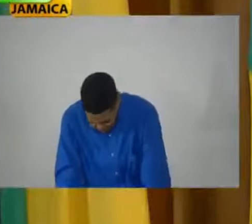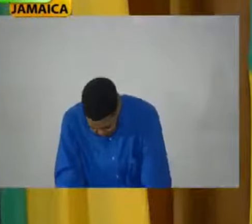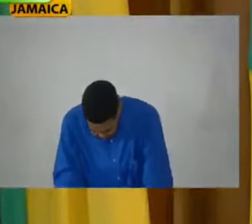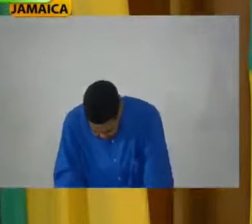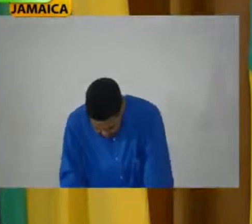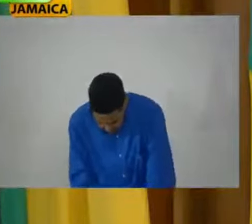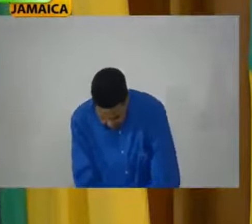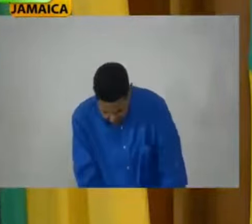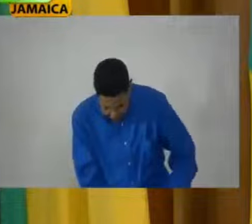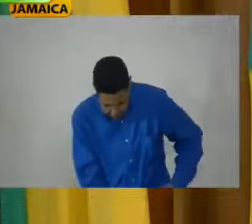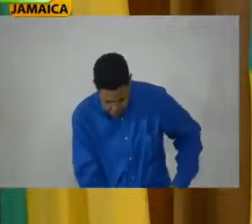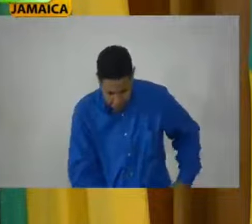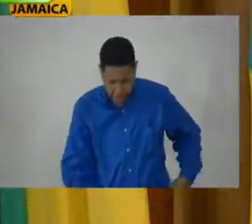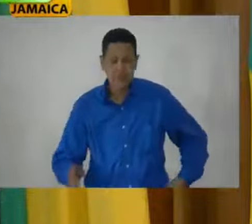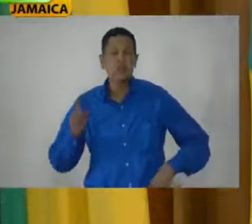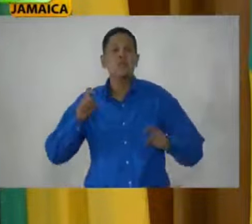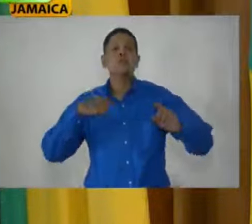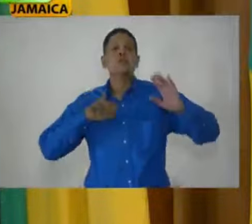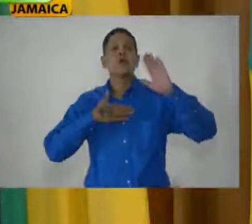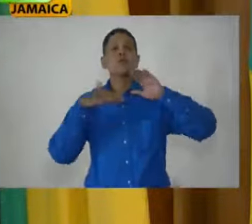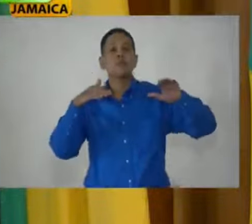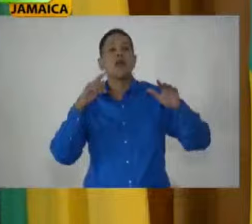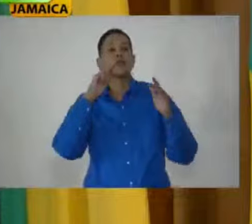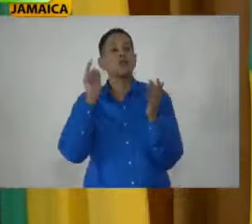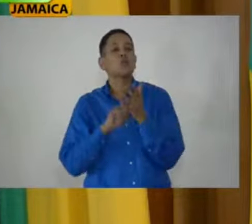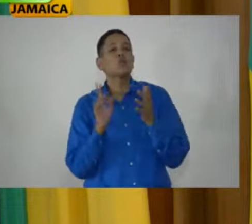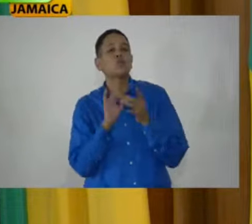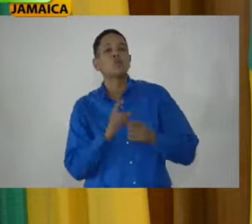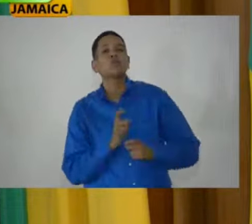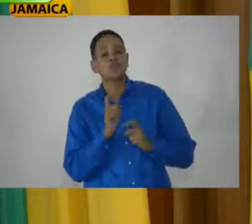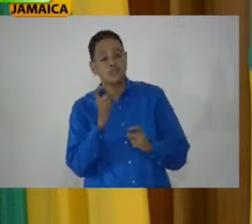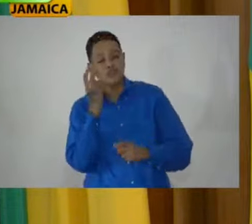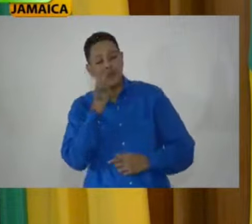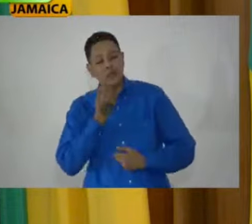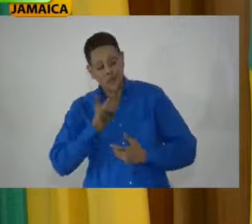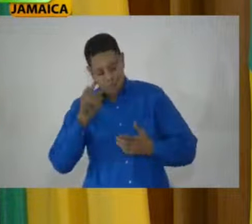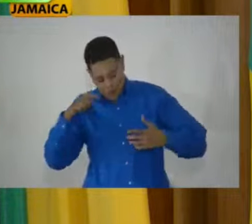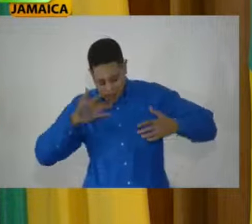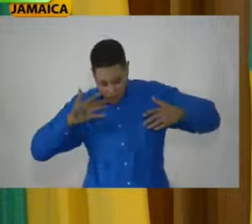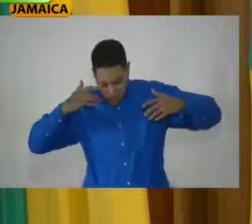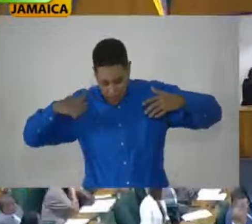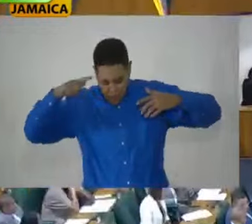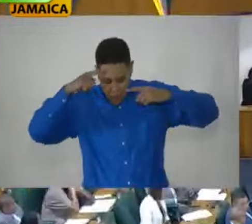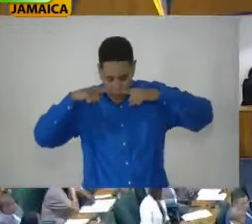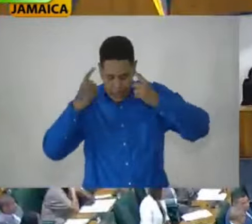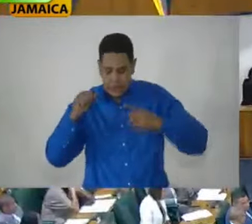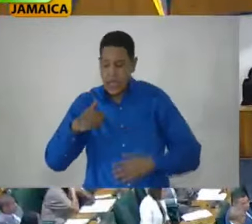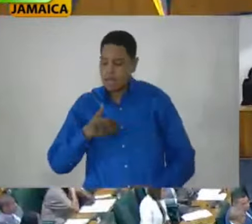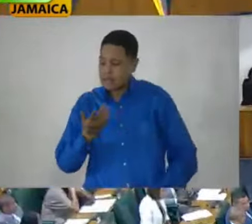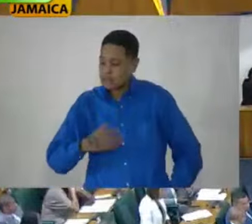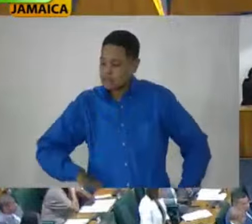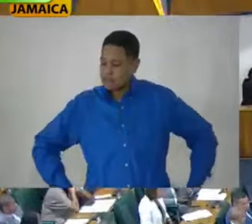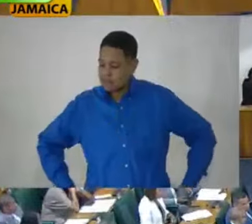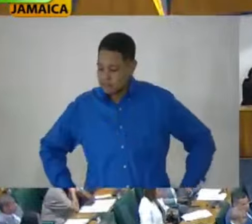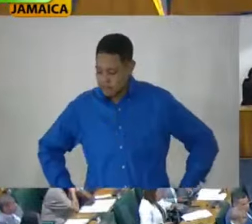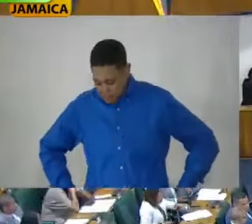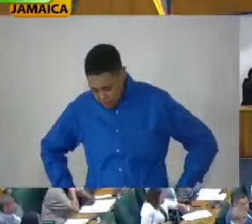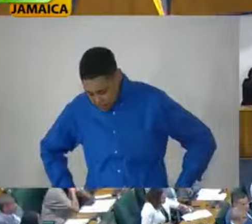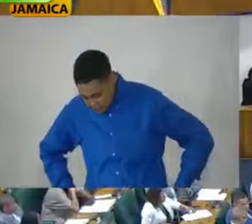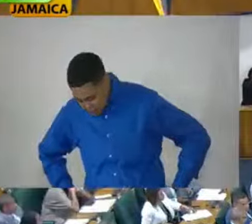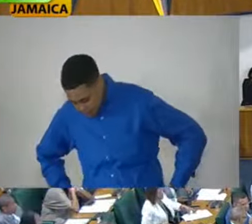The question is that we recommit notices of motions given orally. Those in favour? Aye. Those against? The ayes have it. Minister